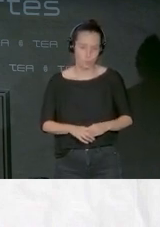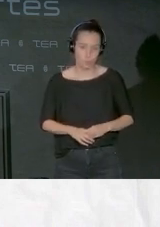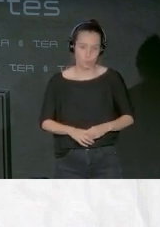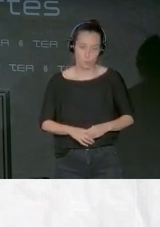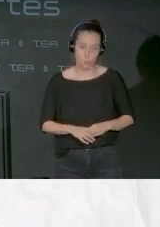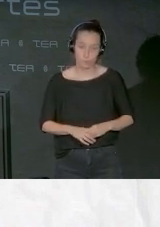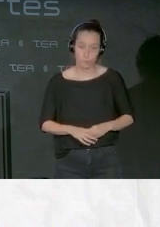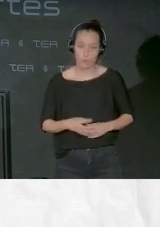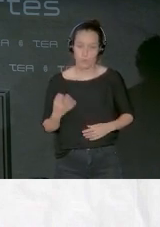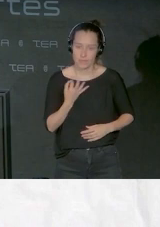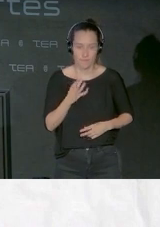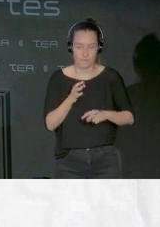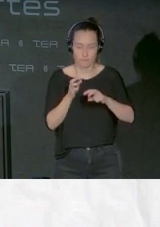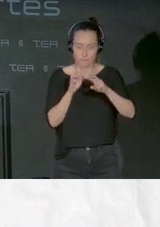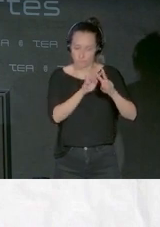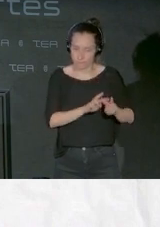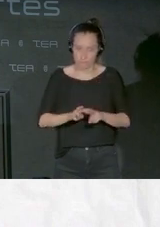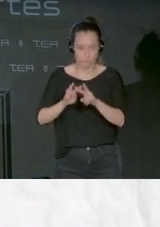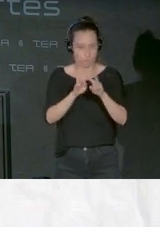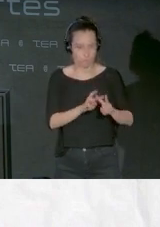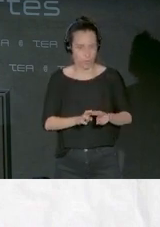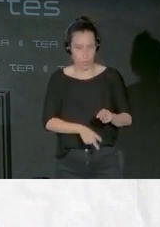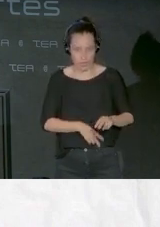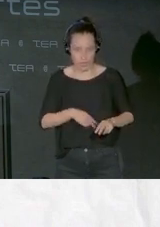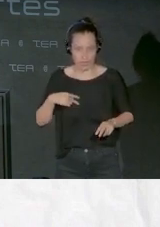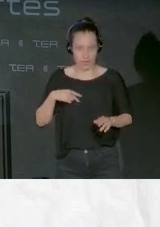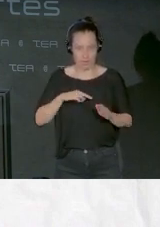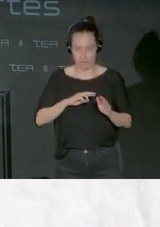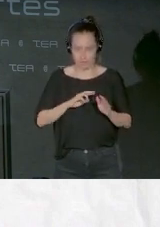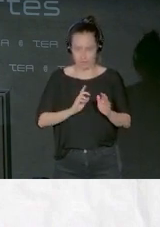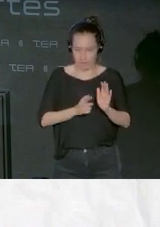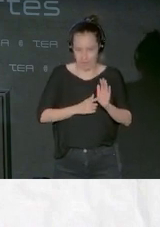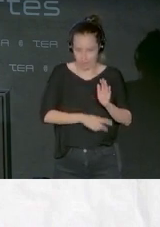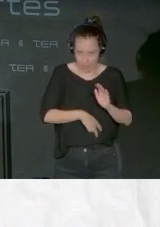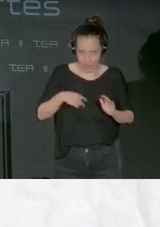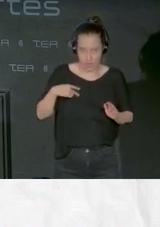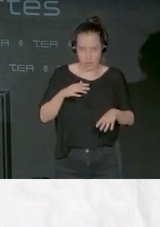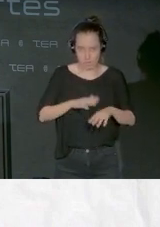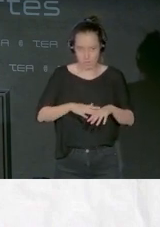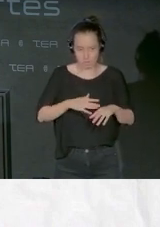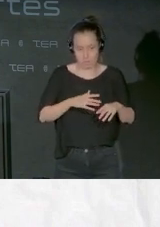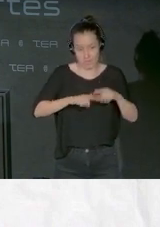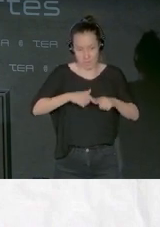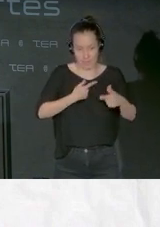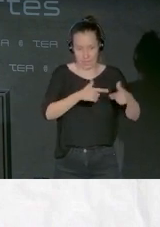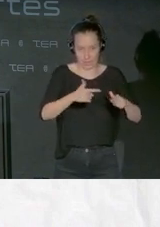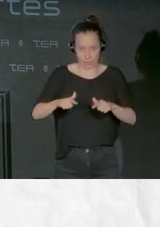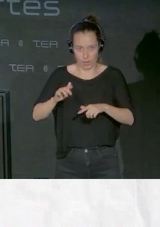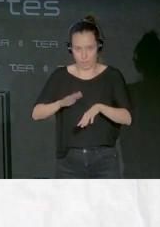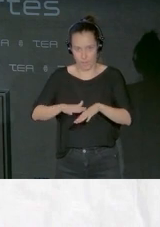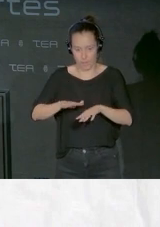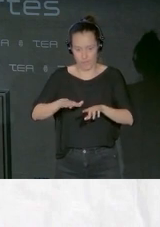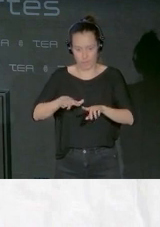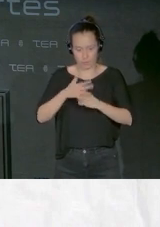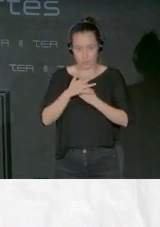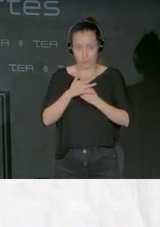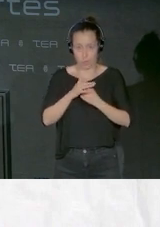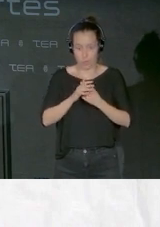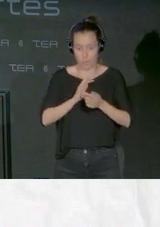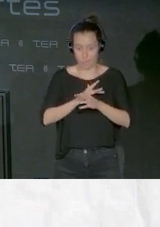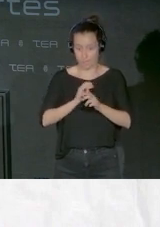to clarify the status of video games in this context. But perhaps most